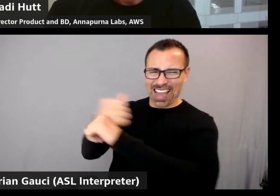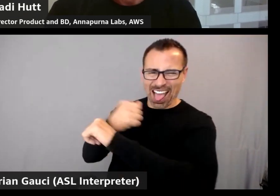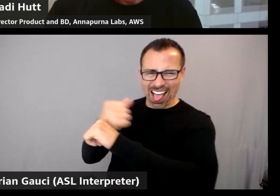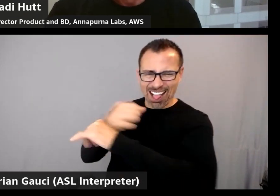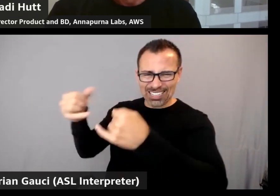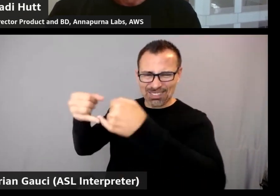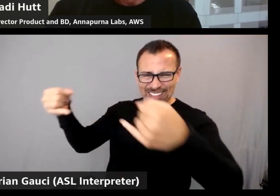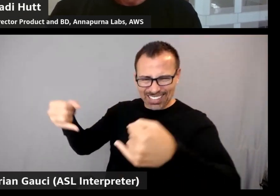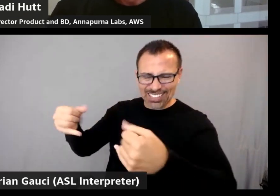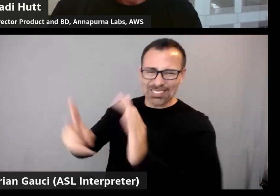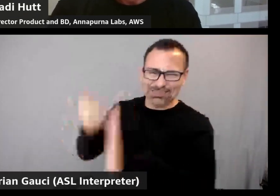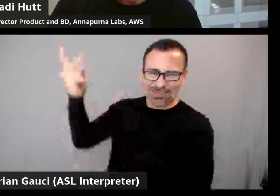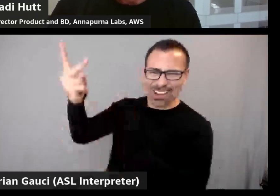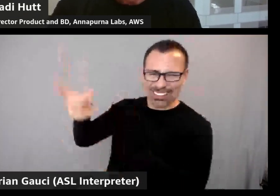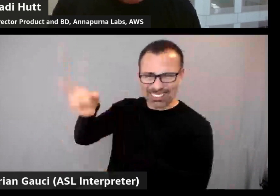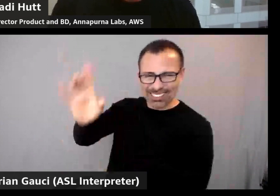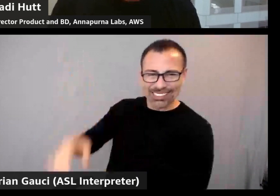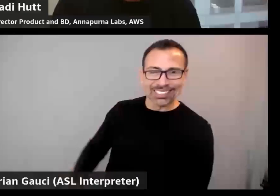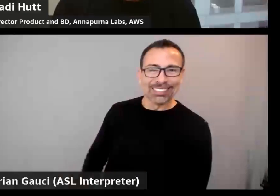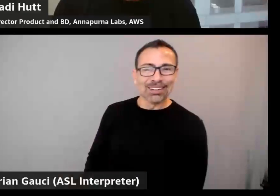but tell us how you really feel about hardware.